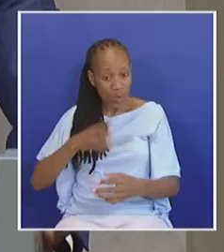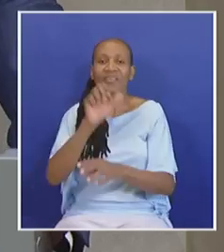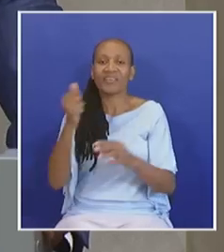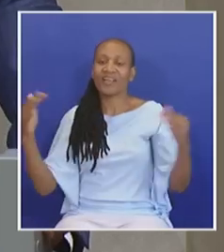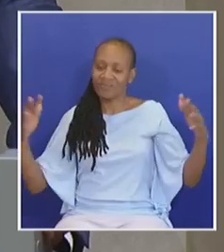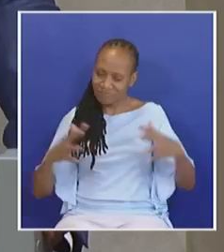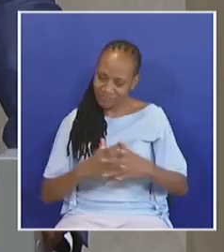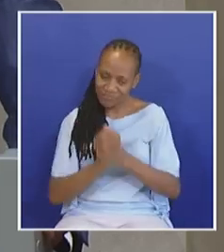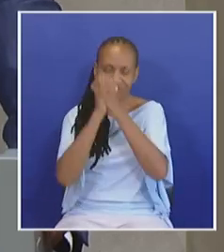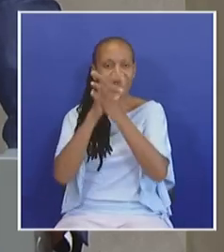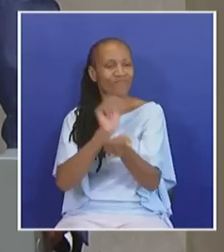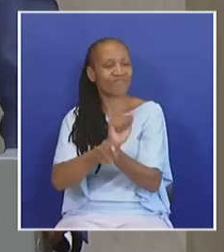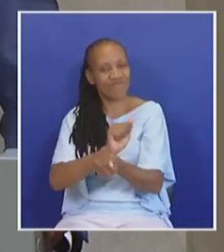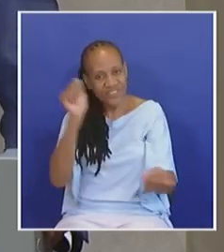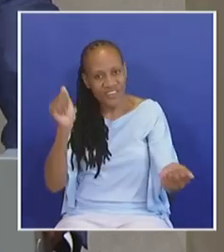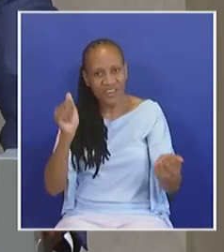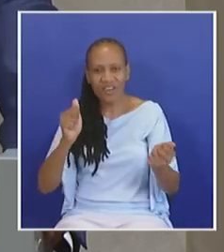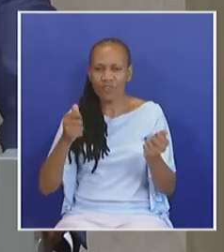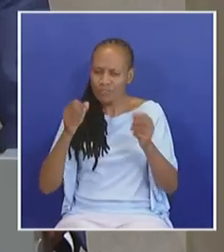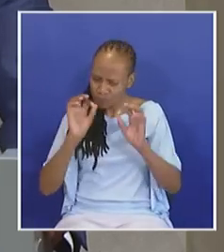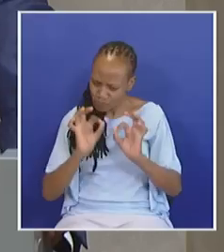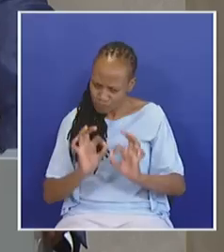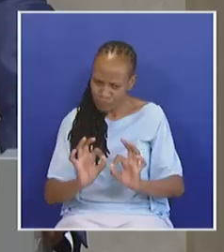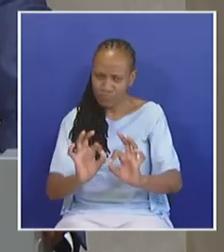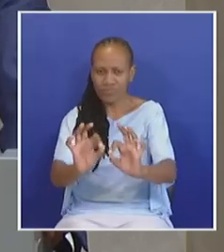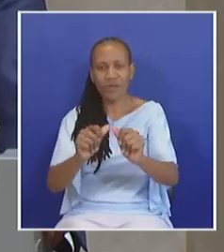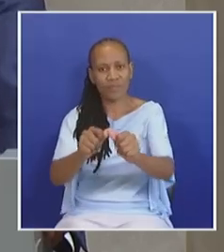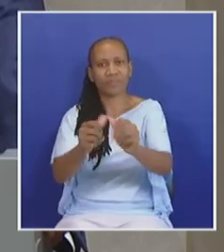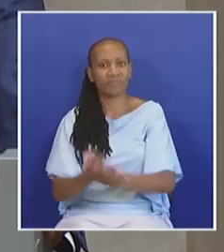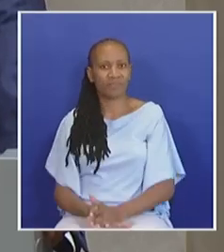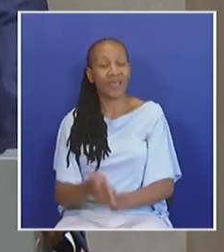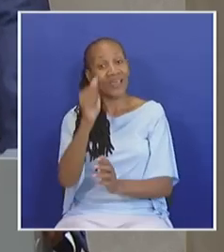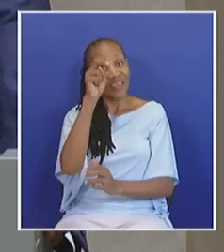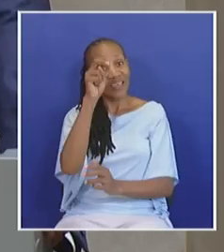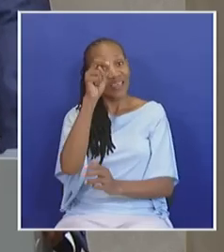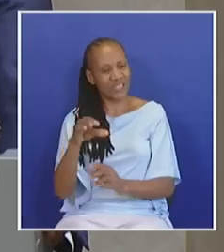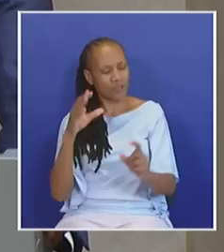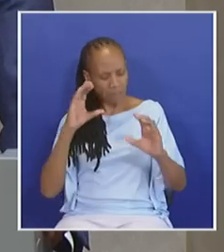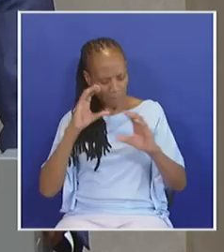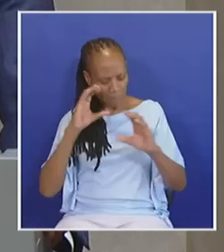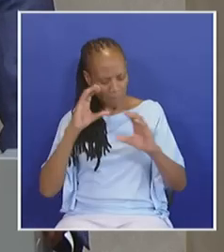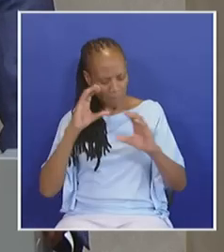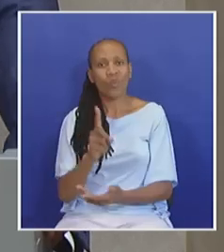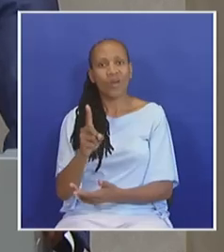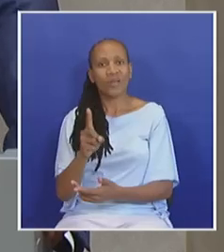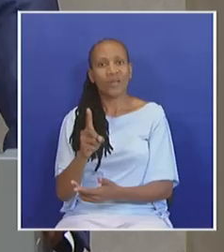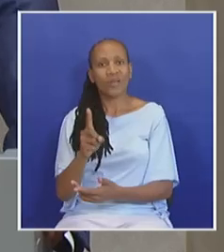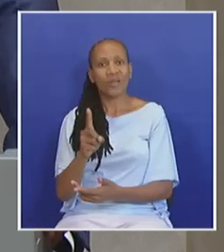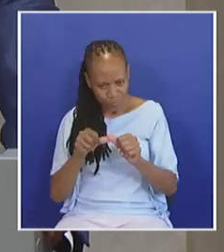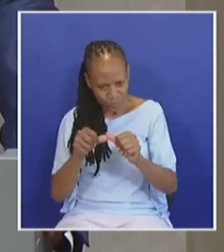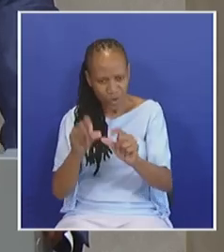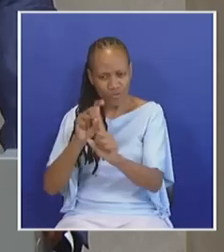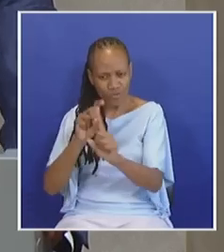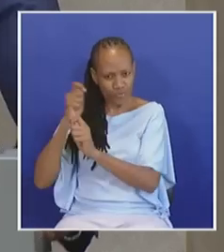non-sexist, democratic, united and prosperous South Africa. The ANC is fundamentally committed to continuing its traditions